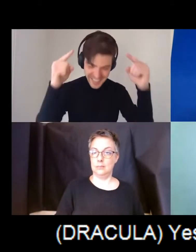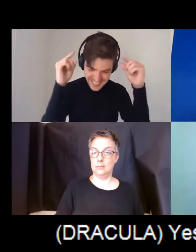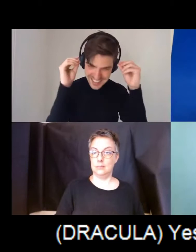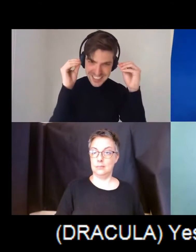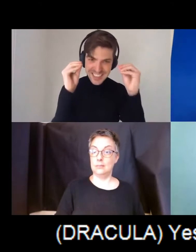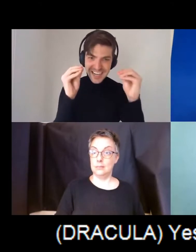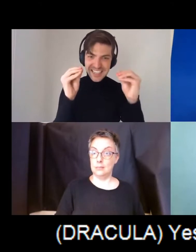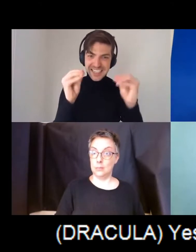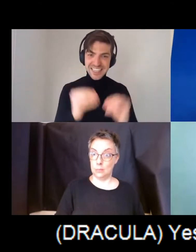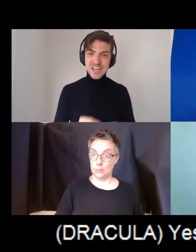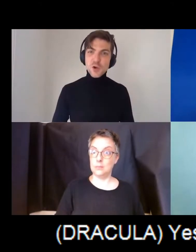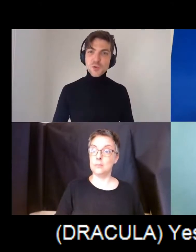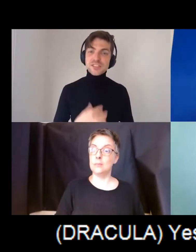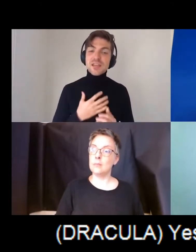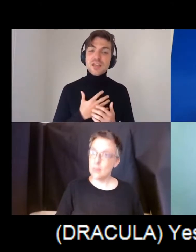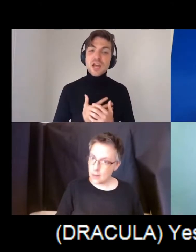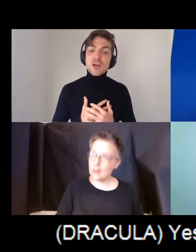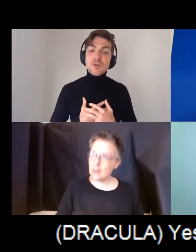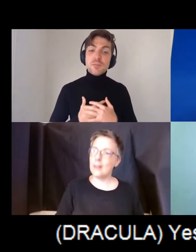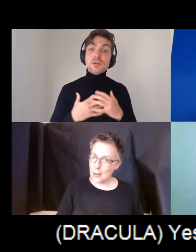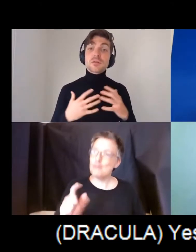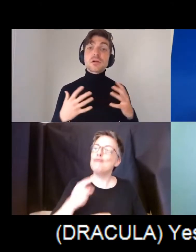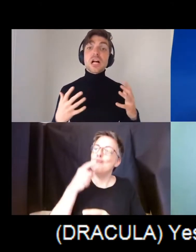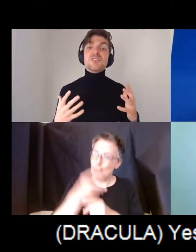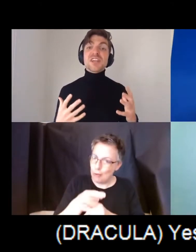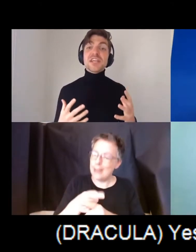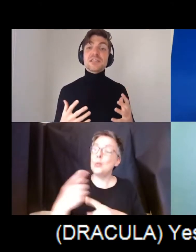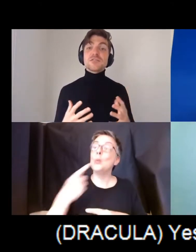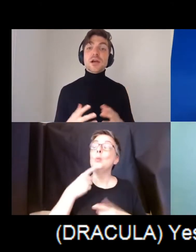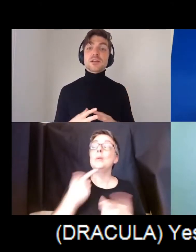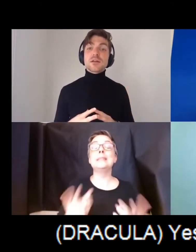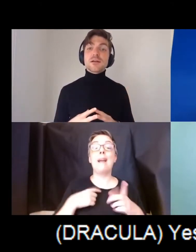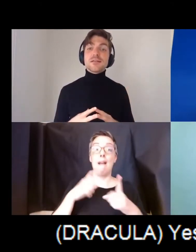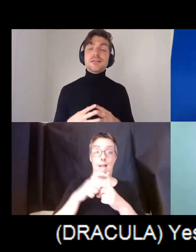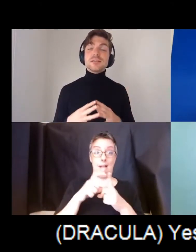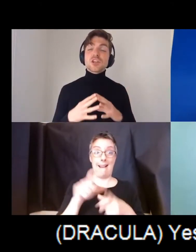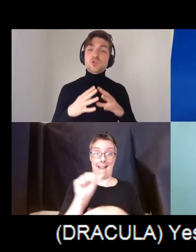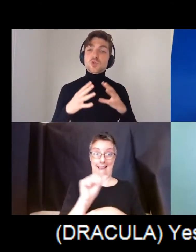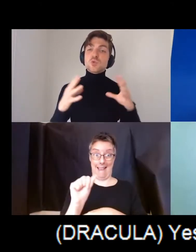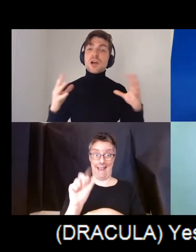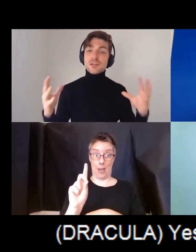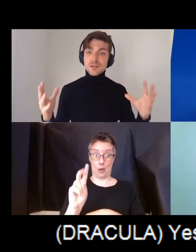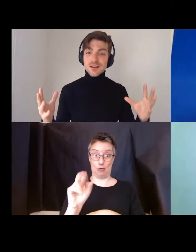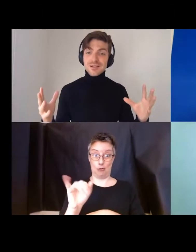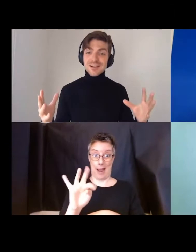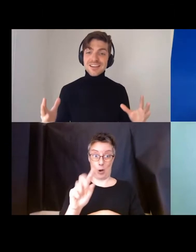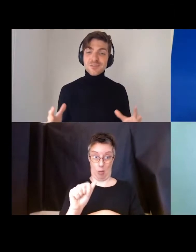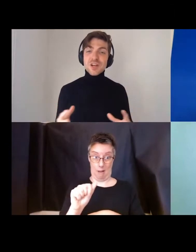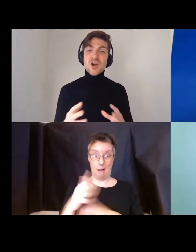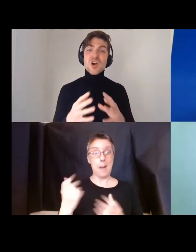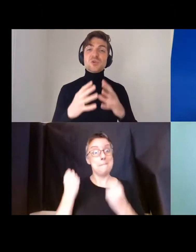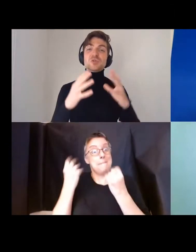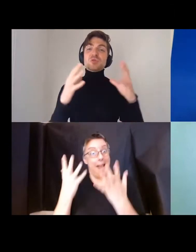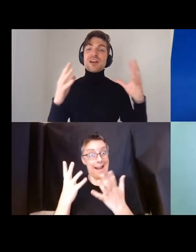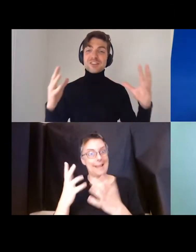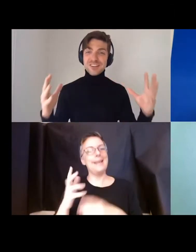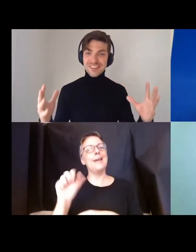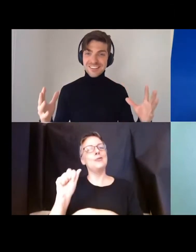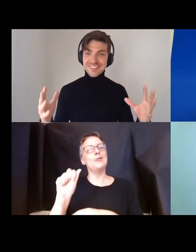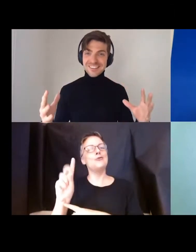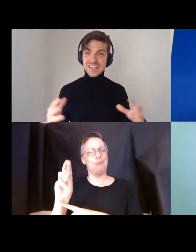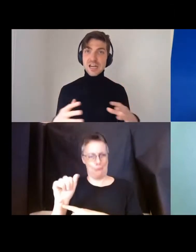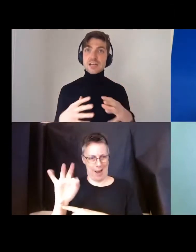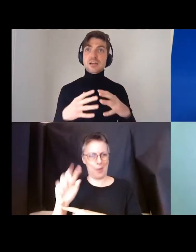Yes, exactly. We say the plural of a Dracula is Dracula. We are all